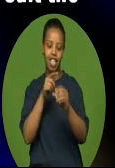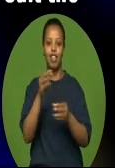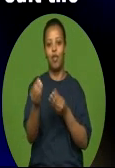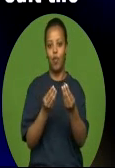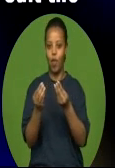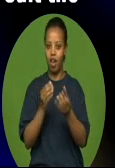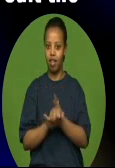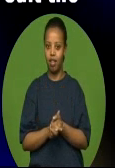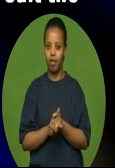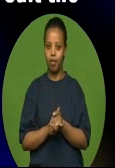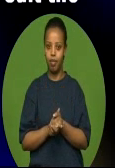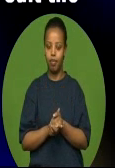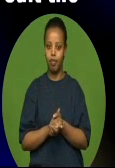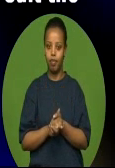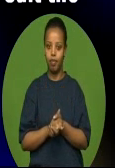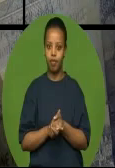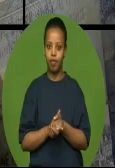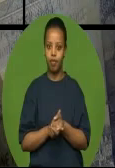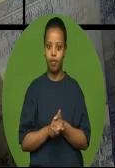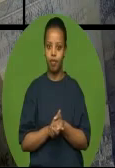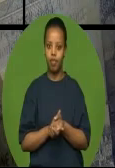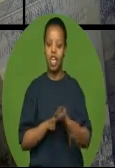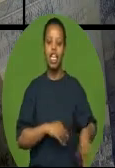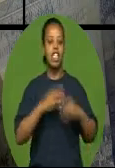the targeted market.